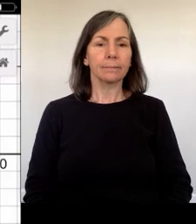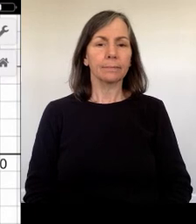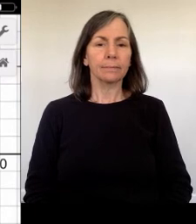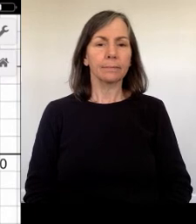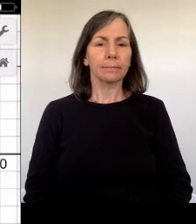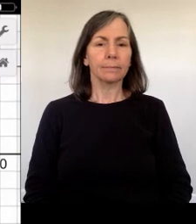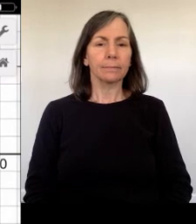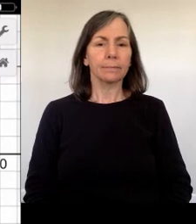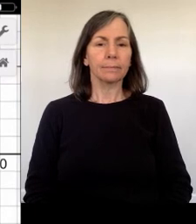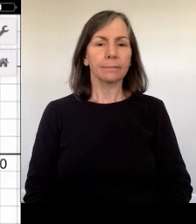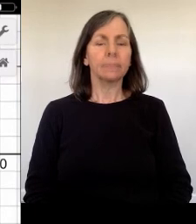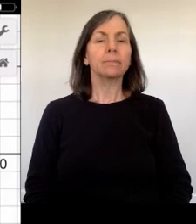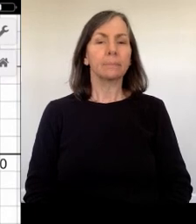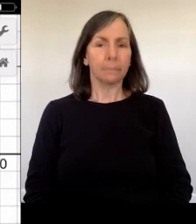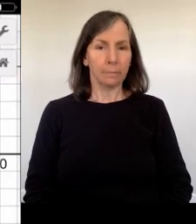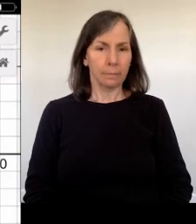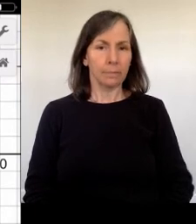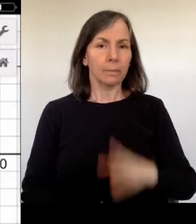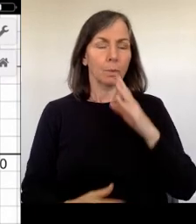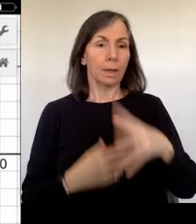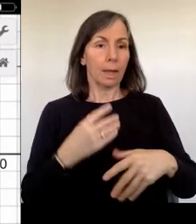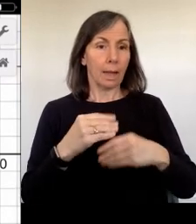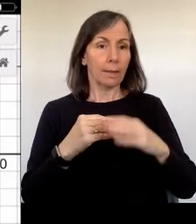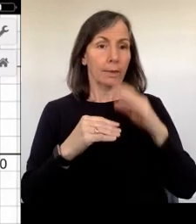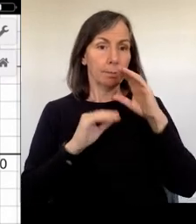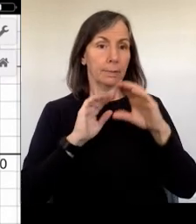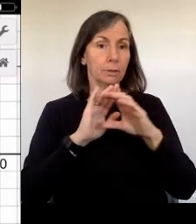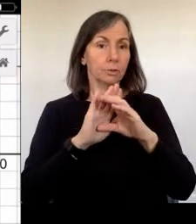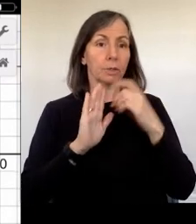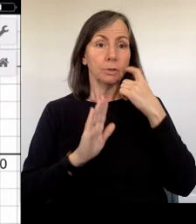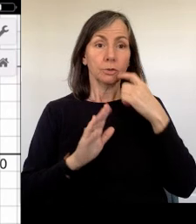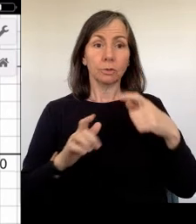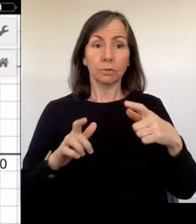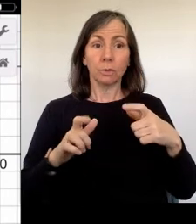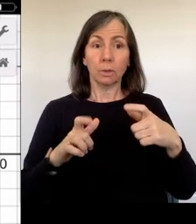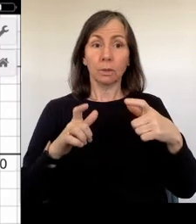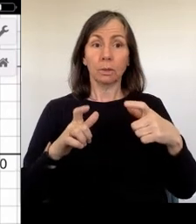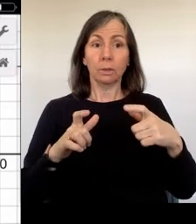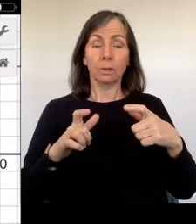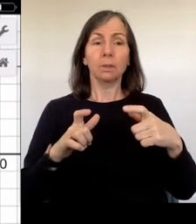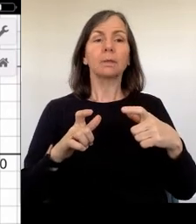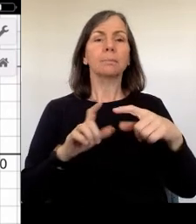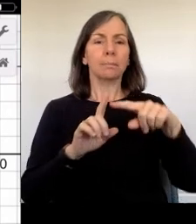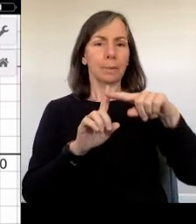I'm going to add the picture I just took by clicking the plus,